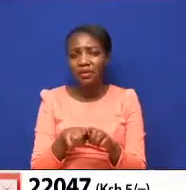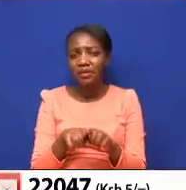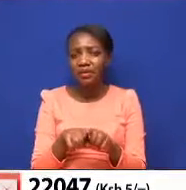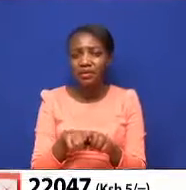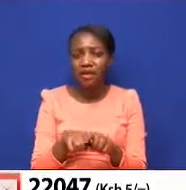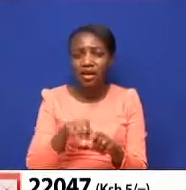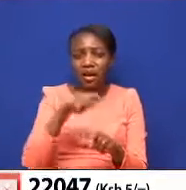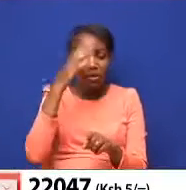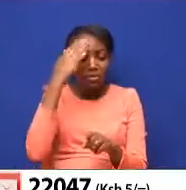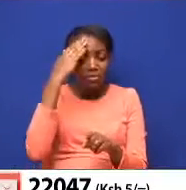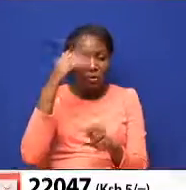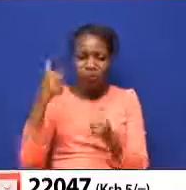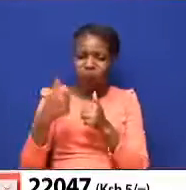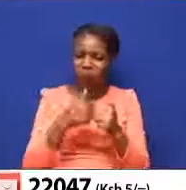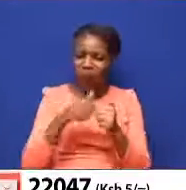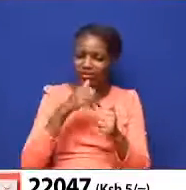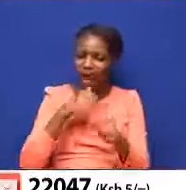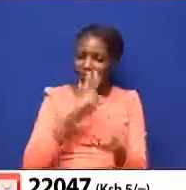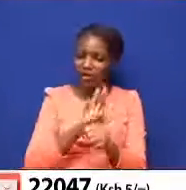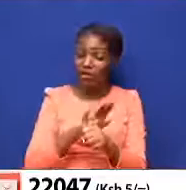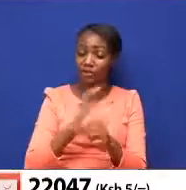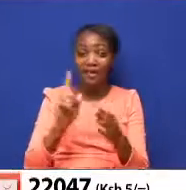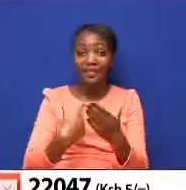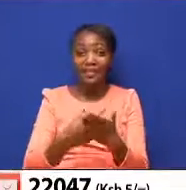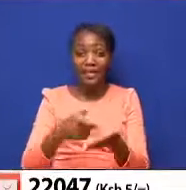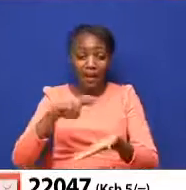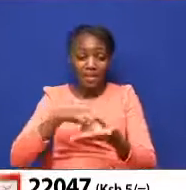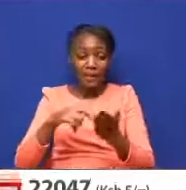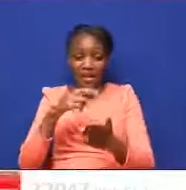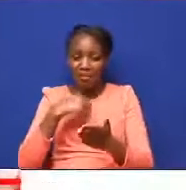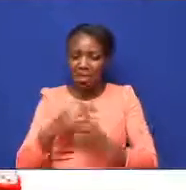There is no way you can train your